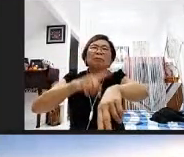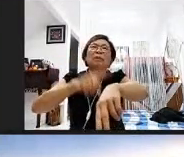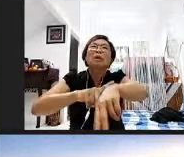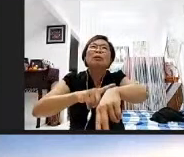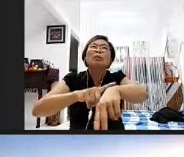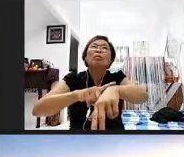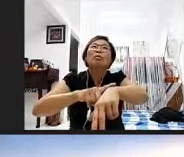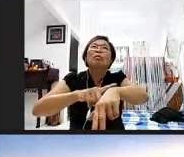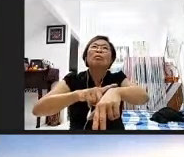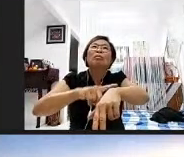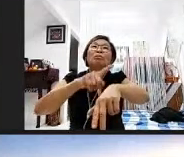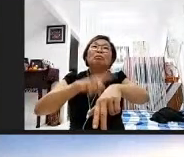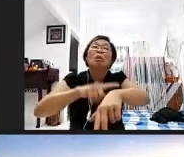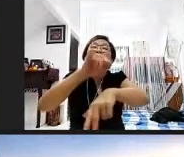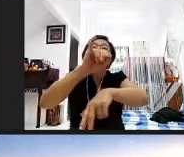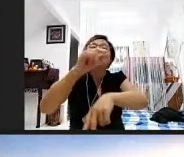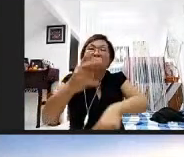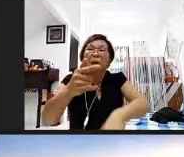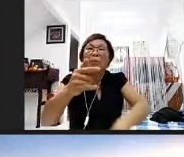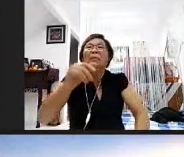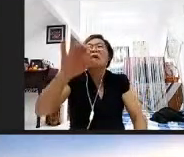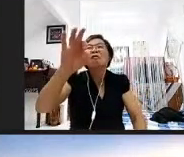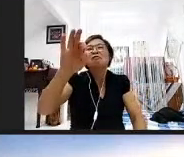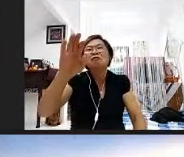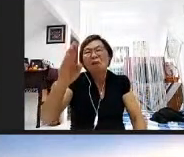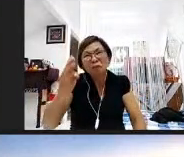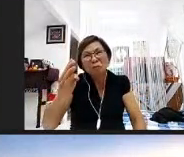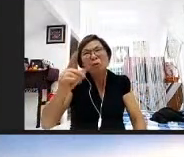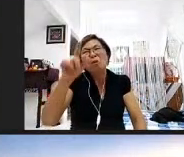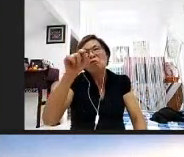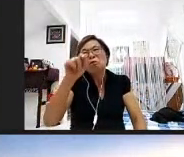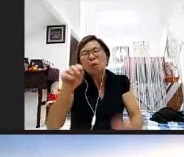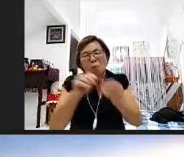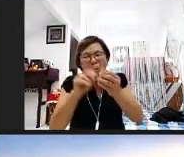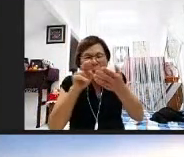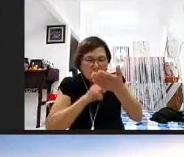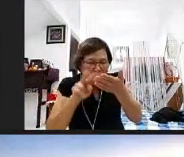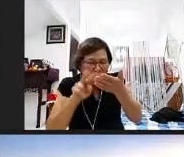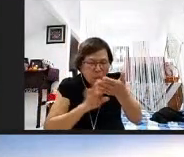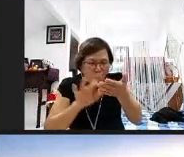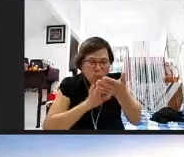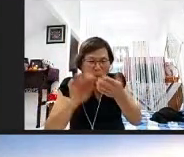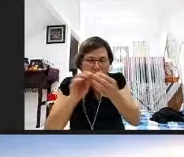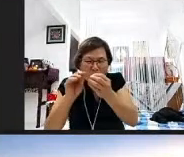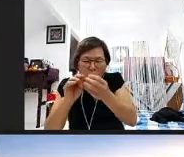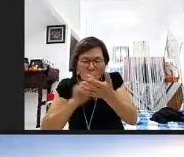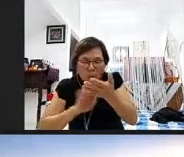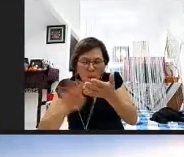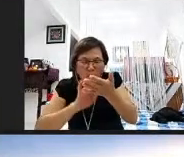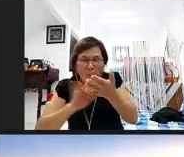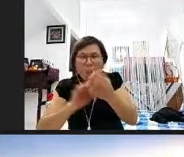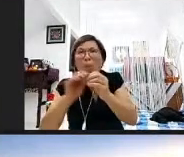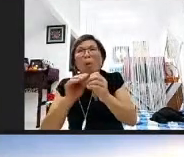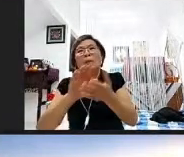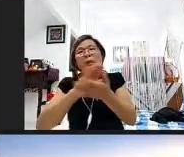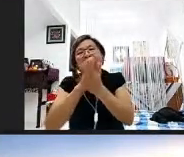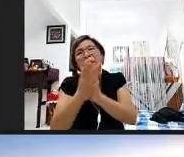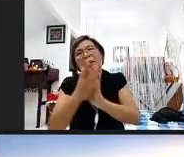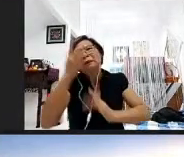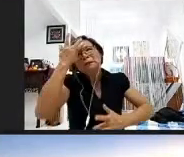social media, the more distress, more anxiety, more depression, more stress symptoms.